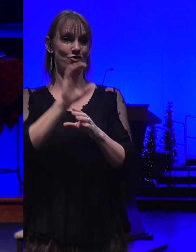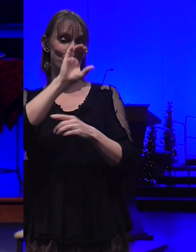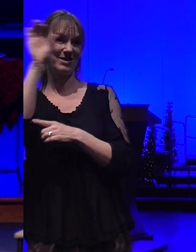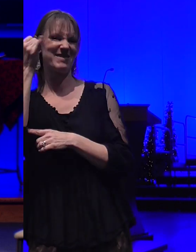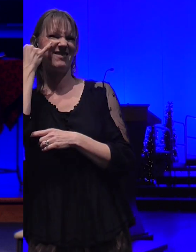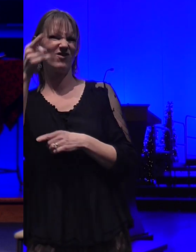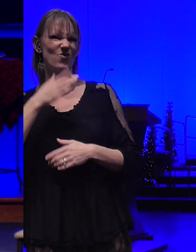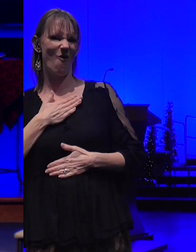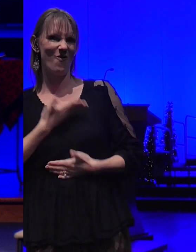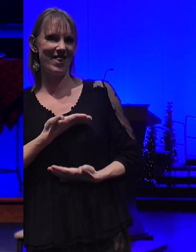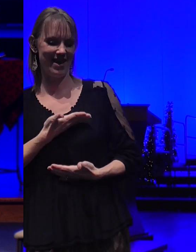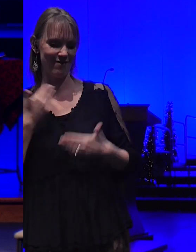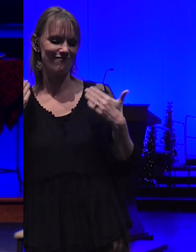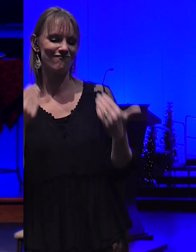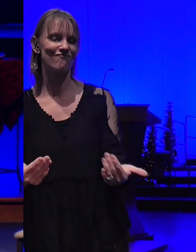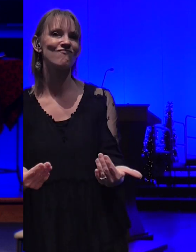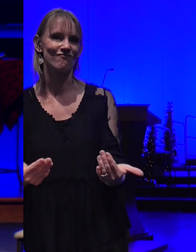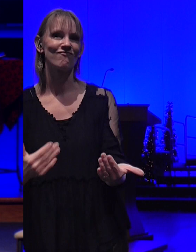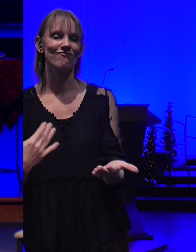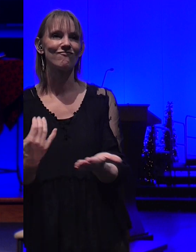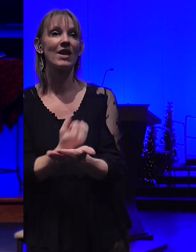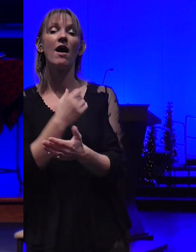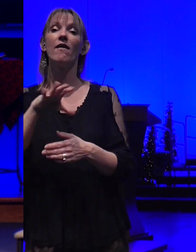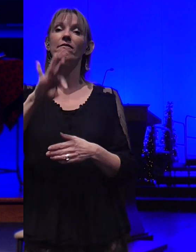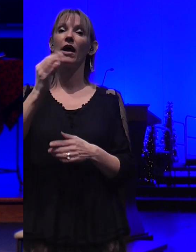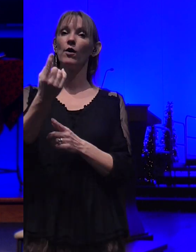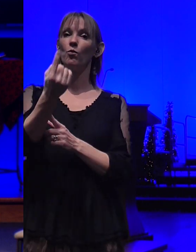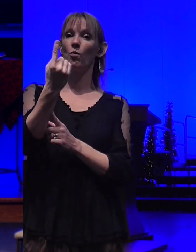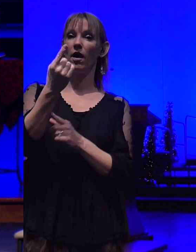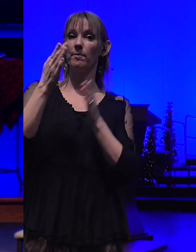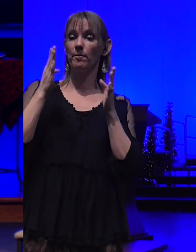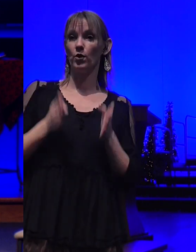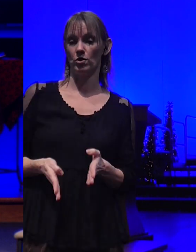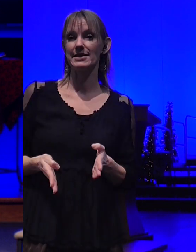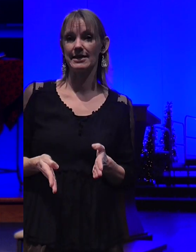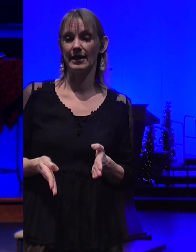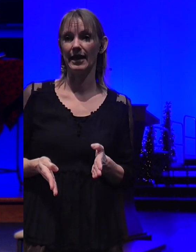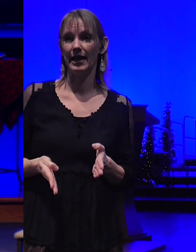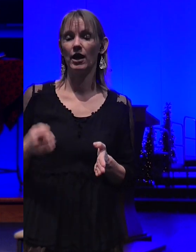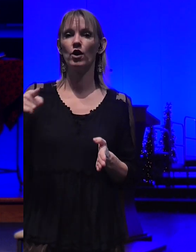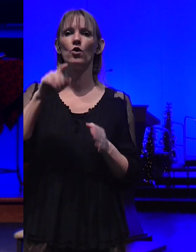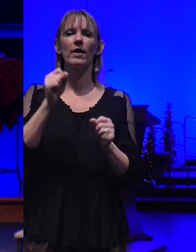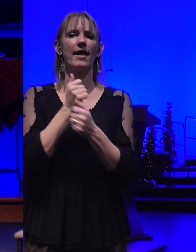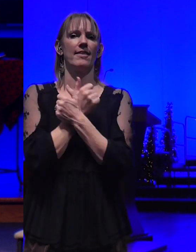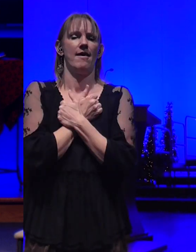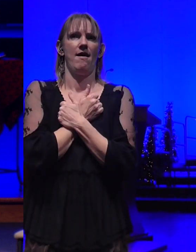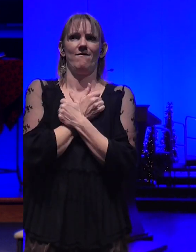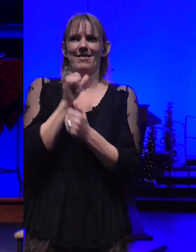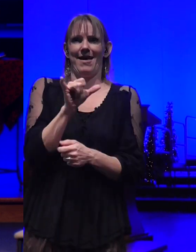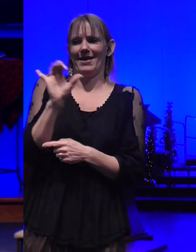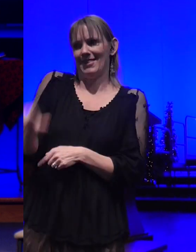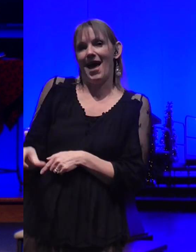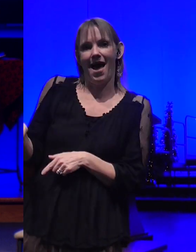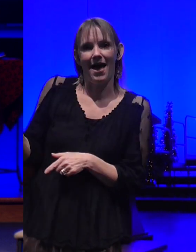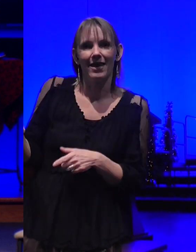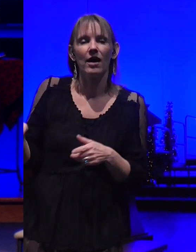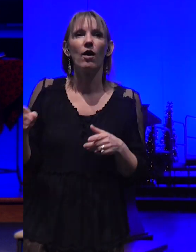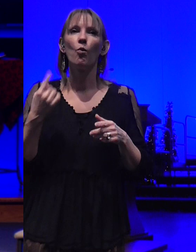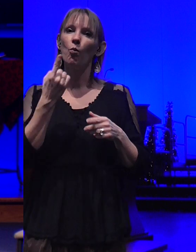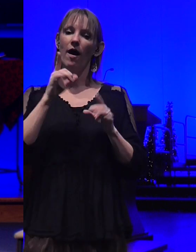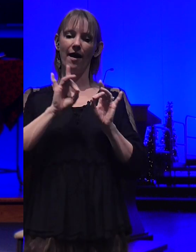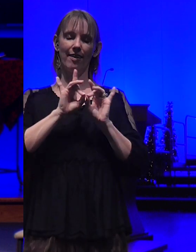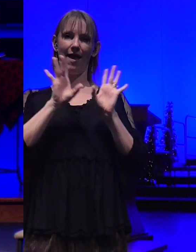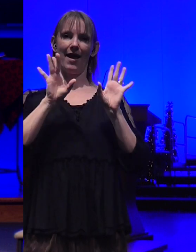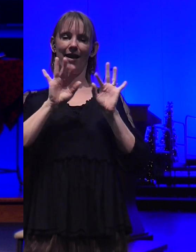willing to take it, this invitation, find one person that you can love that way, that you can shine a little